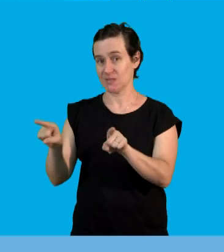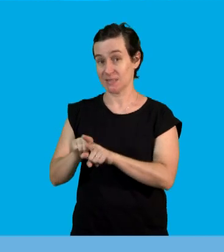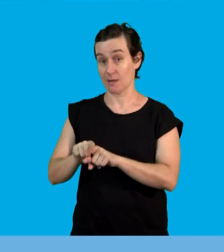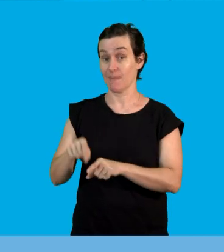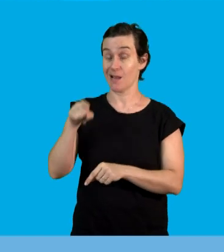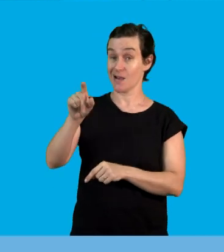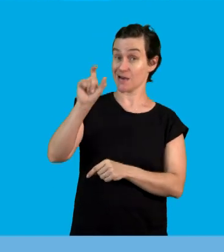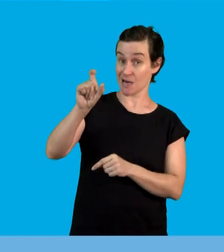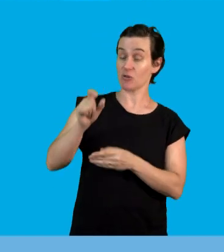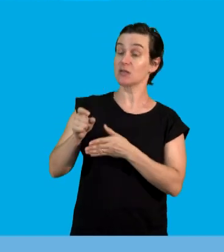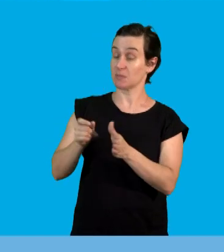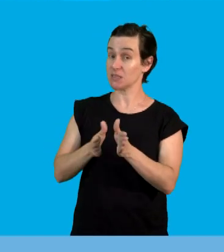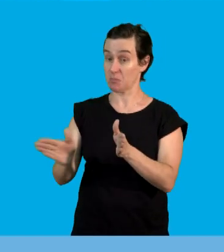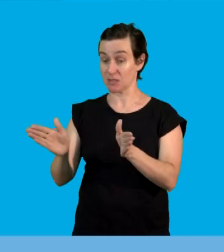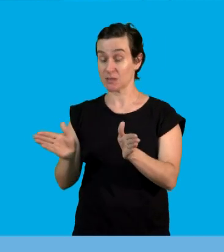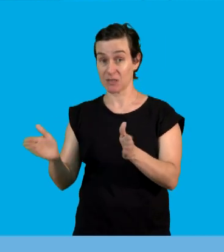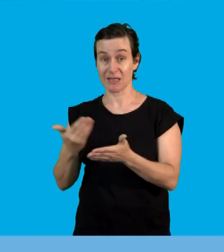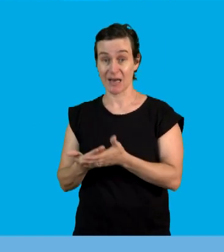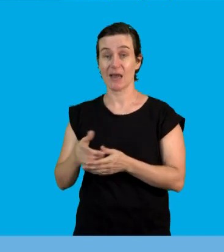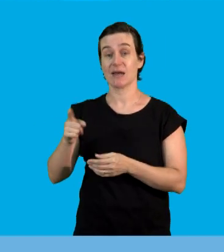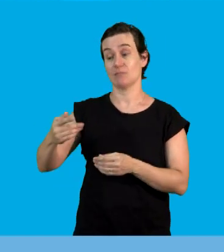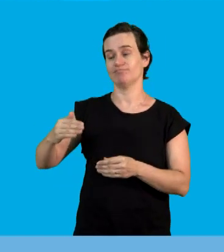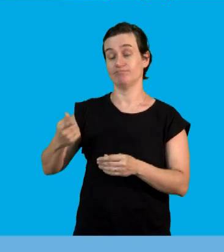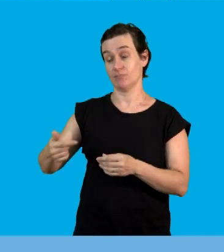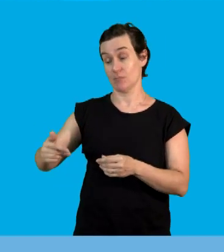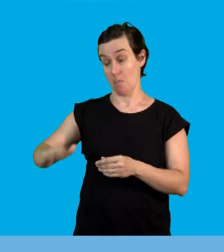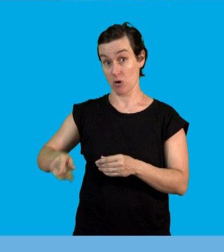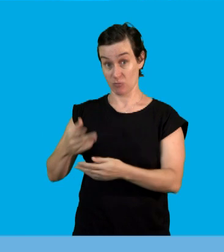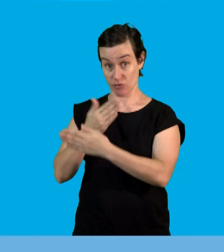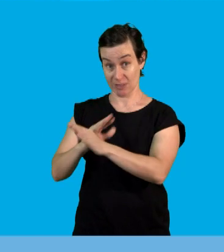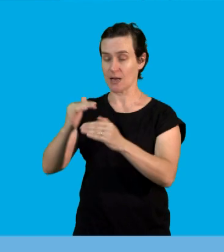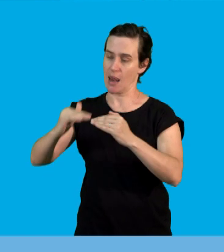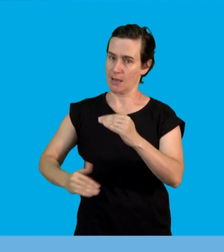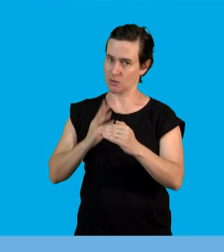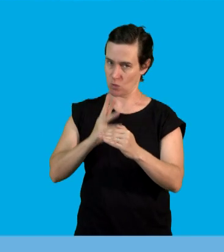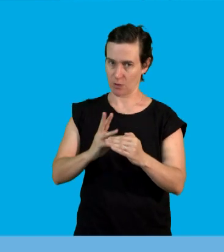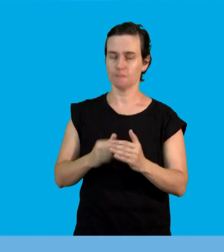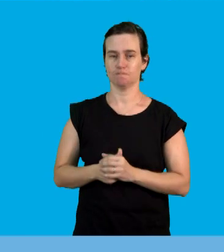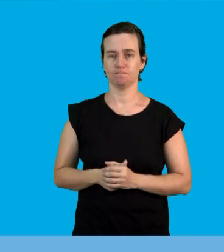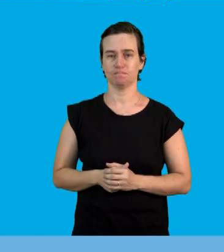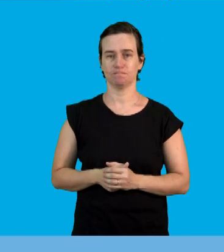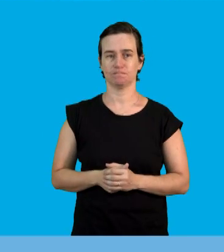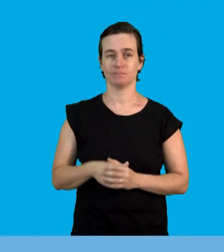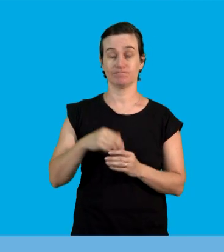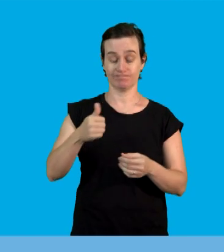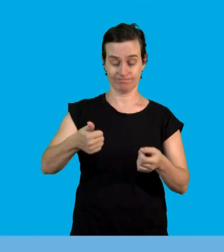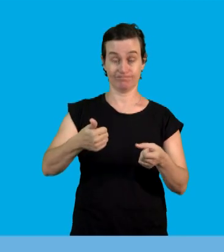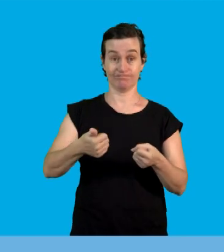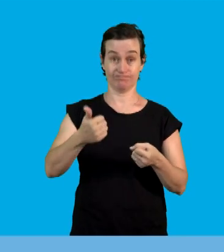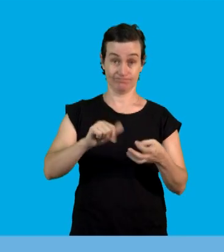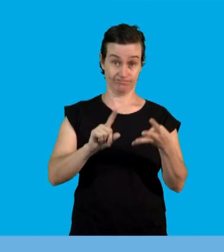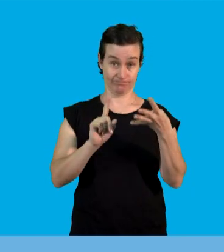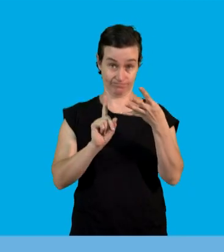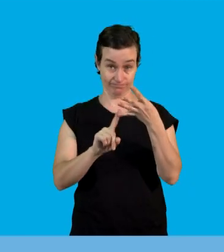current divides and the resistance is going to decrease. Now moving on to the next